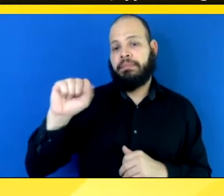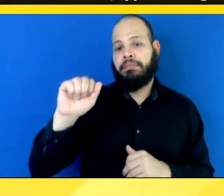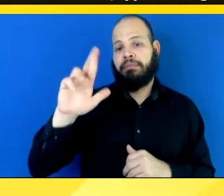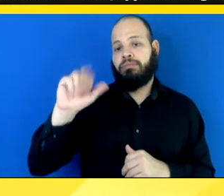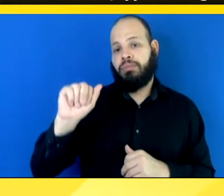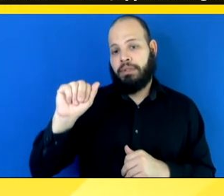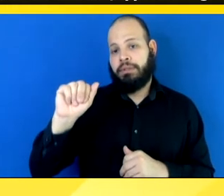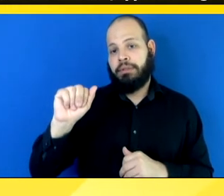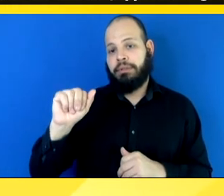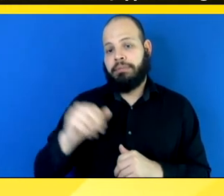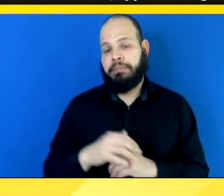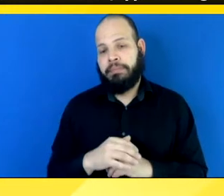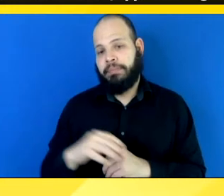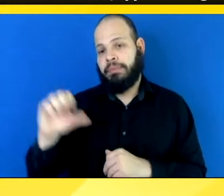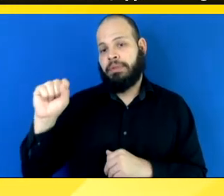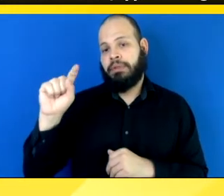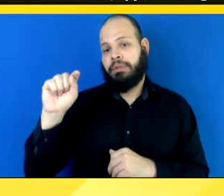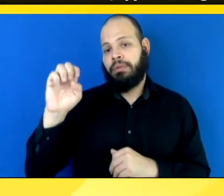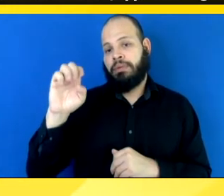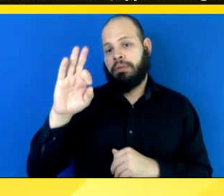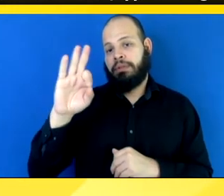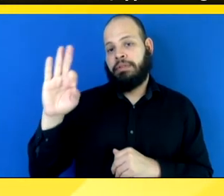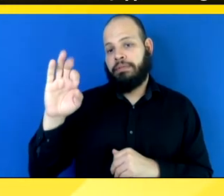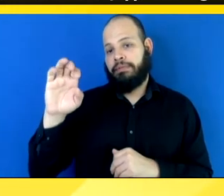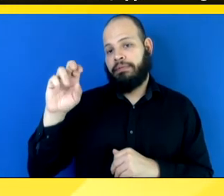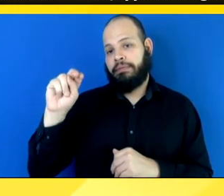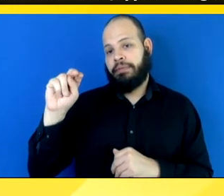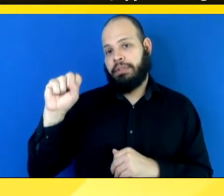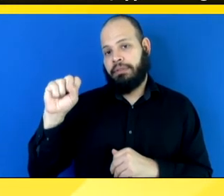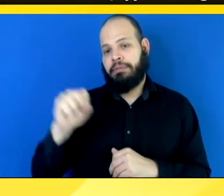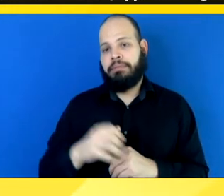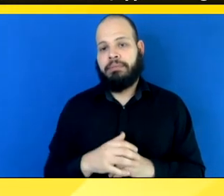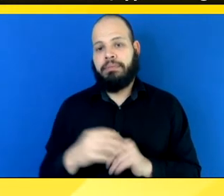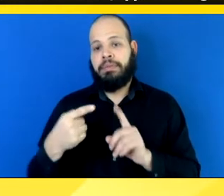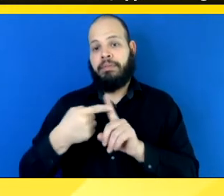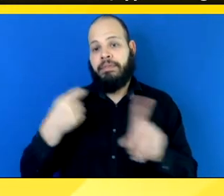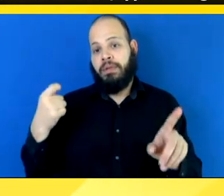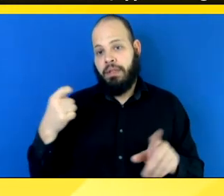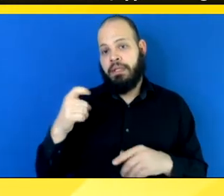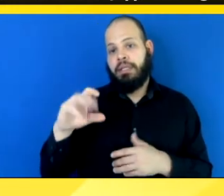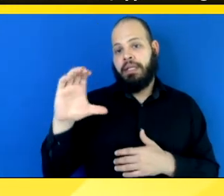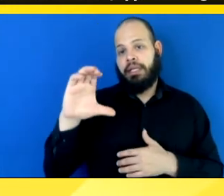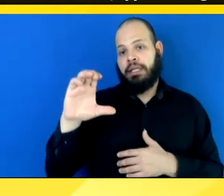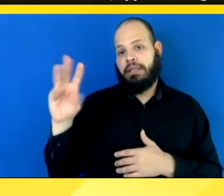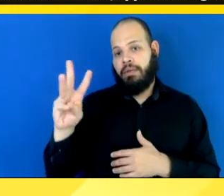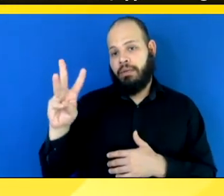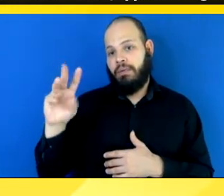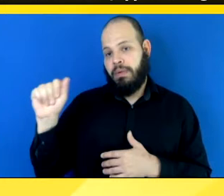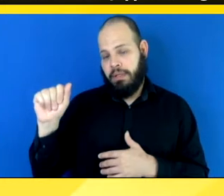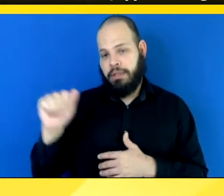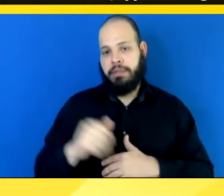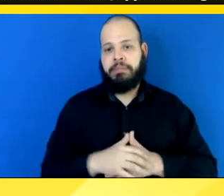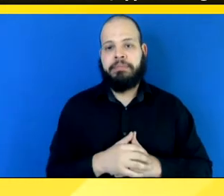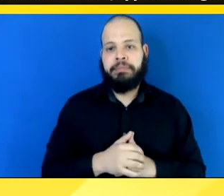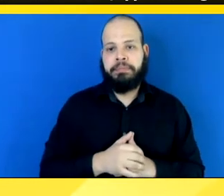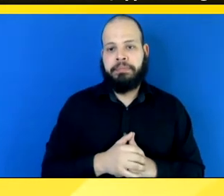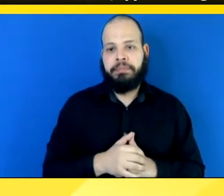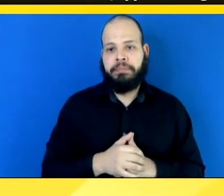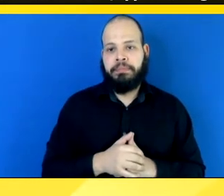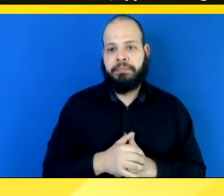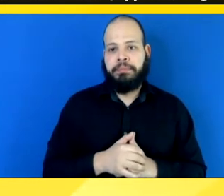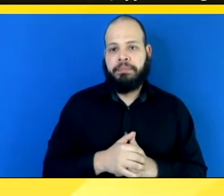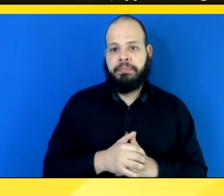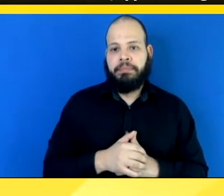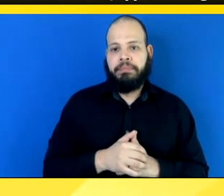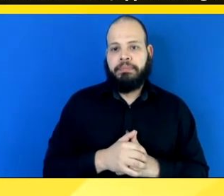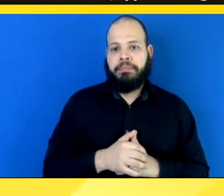America. Sarah, thanks for being here and for showing your support. Thank you so much. I'm honored to be